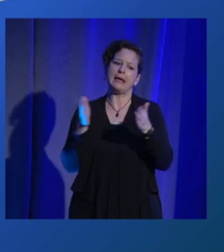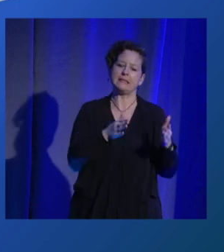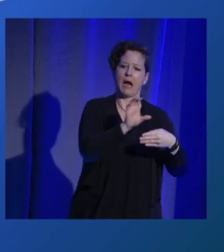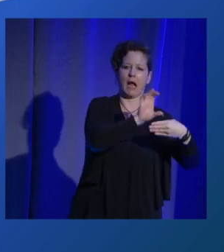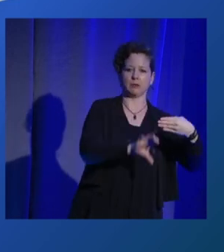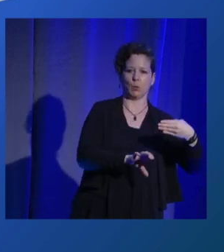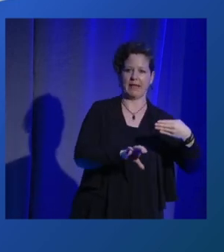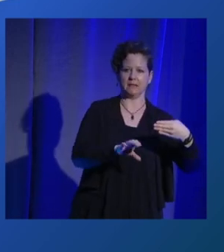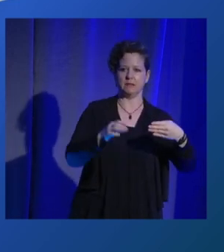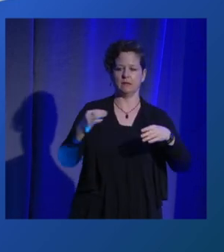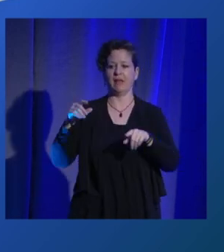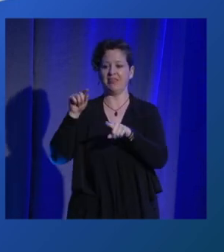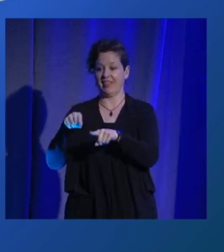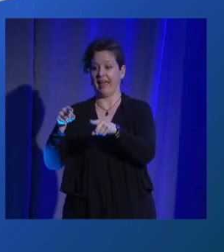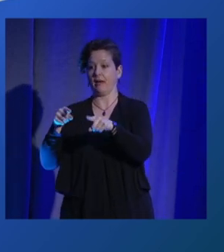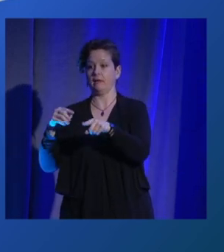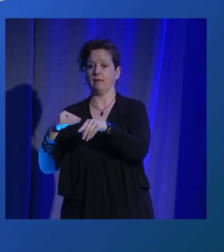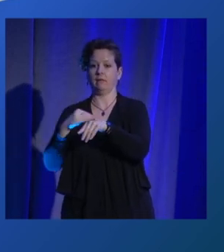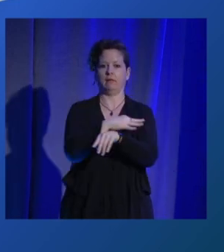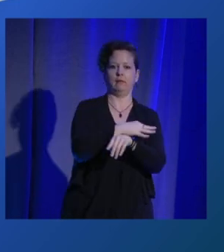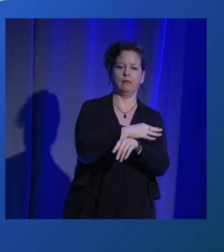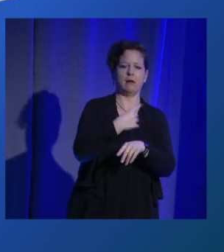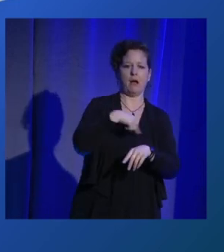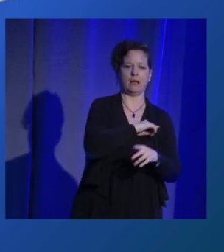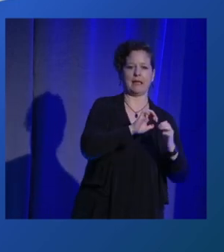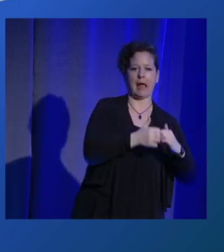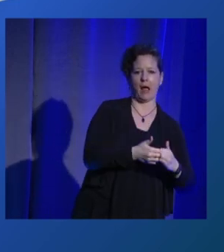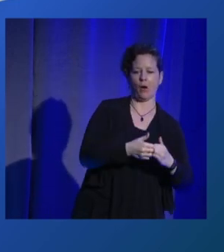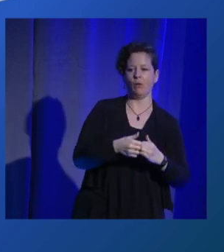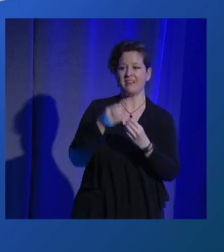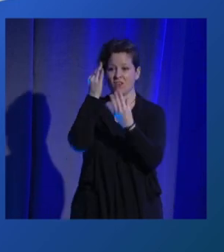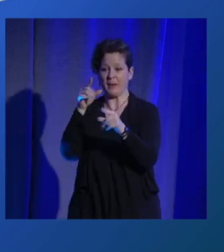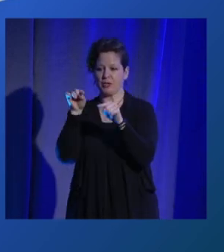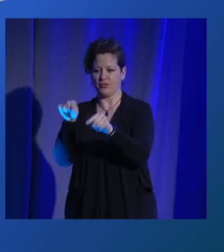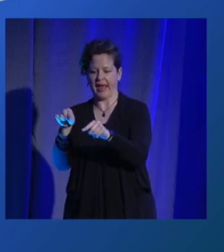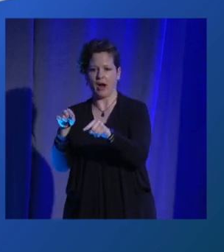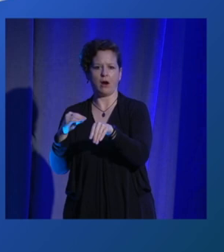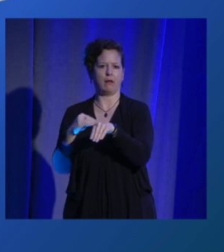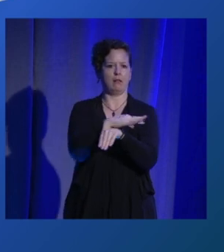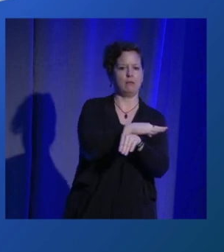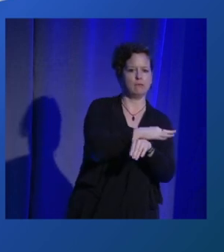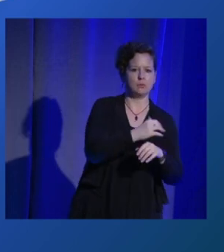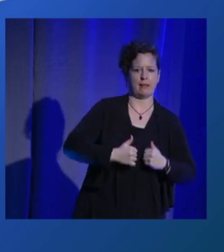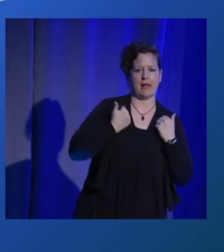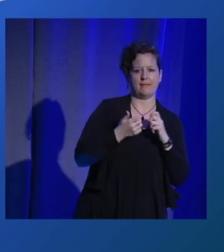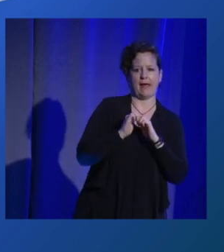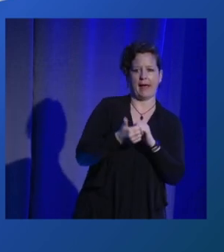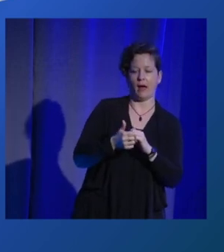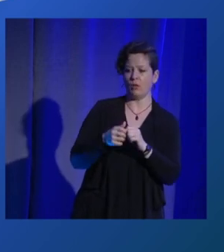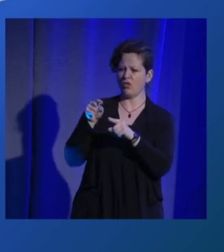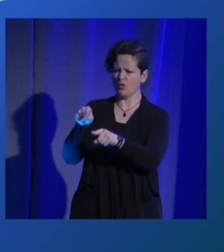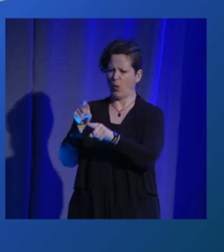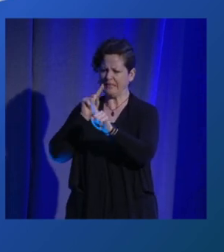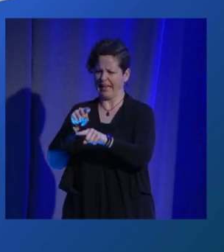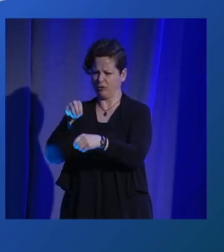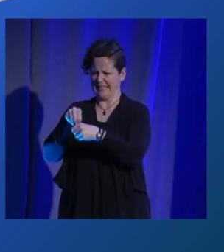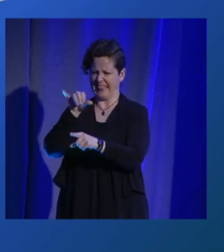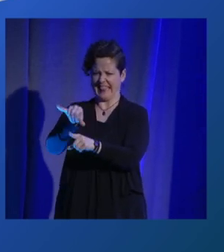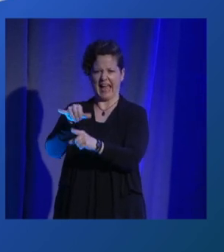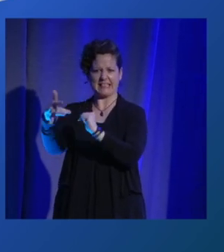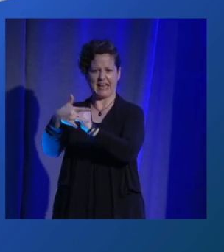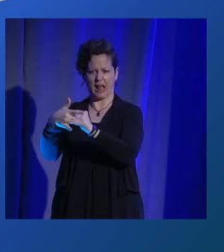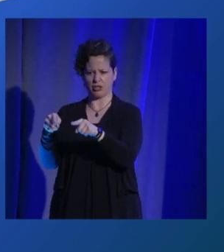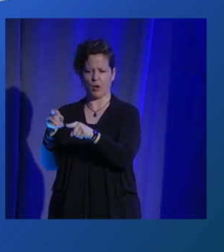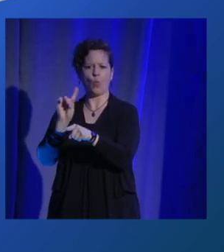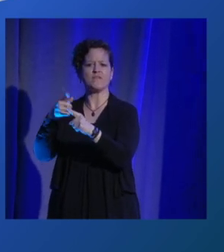these systems what information we draw from and how those answers are shaped right it is there